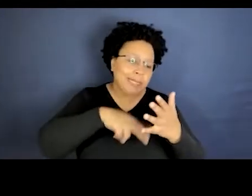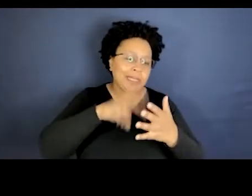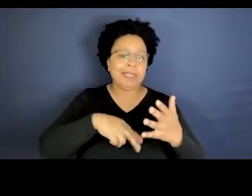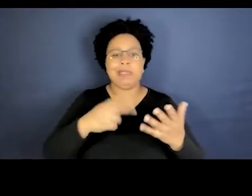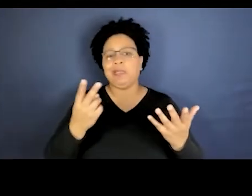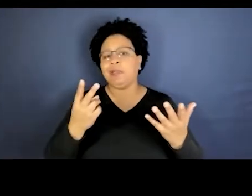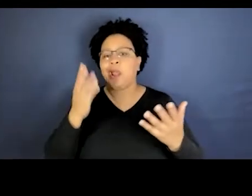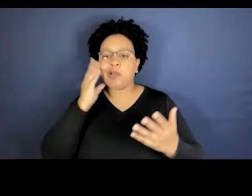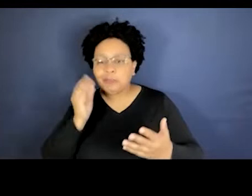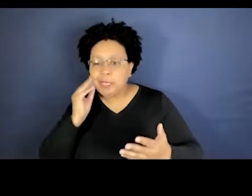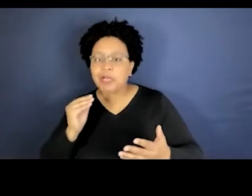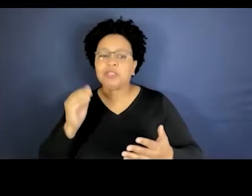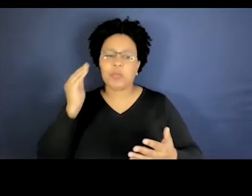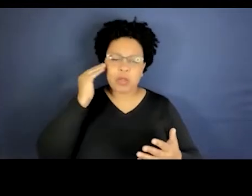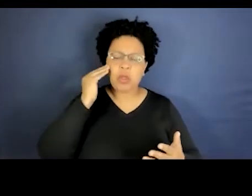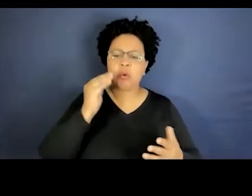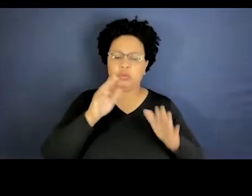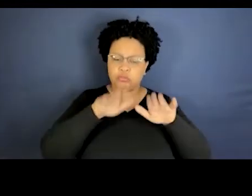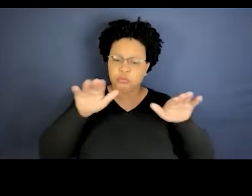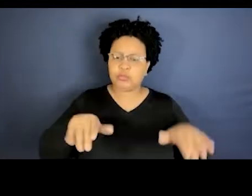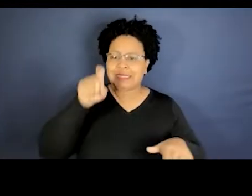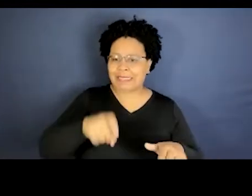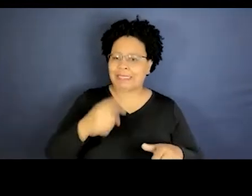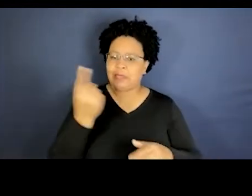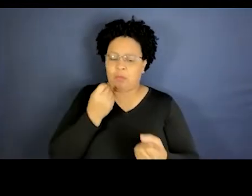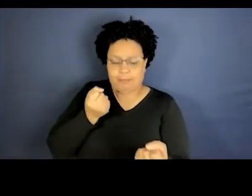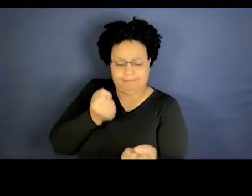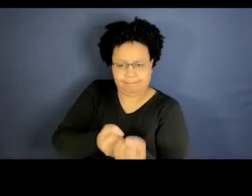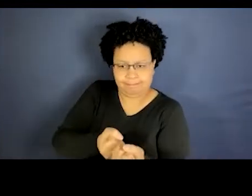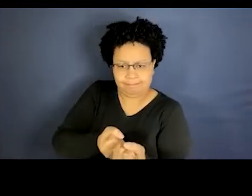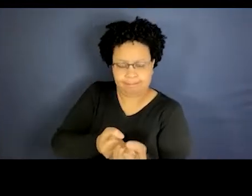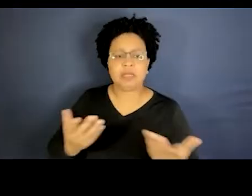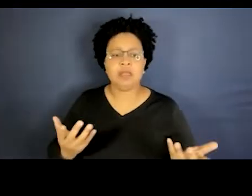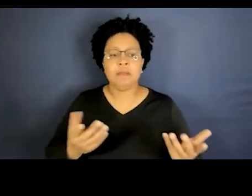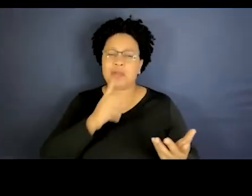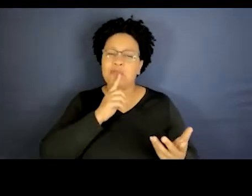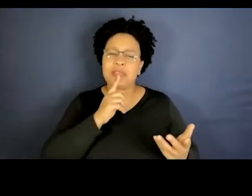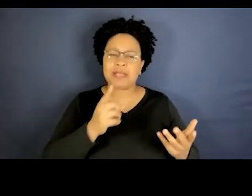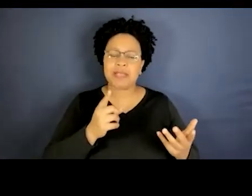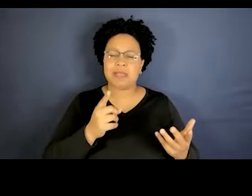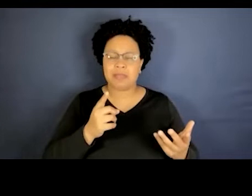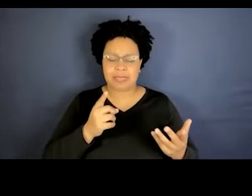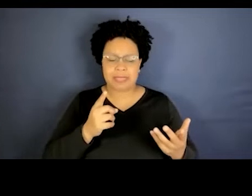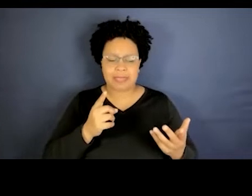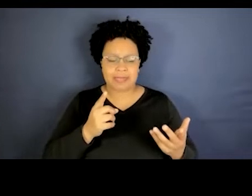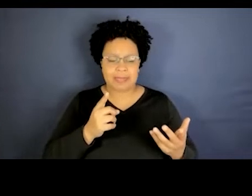an advocate, needs someone to be in their corner. But we don't know so much, and especially when it comes to Black